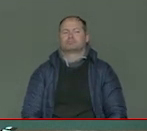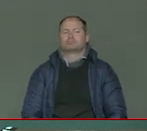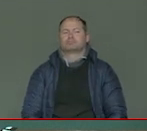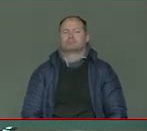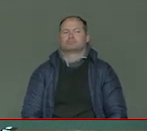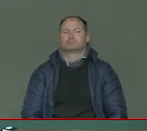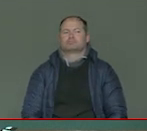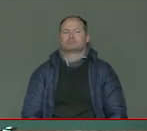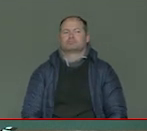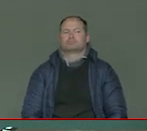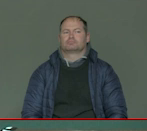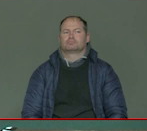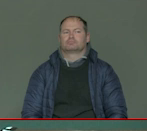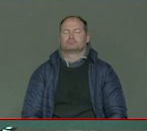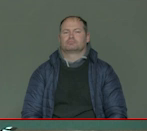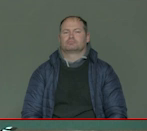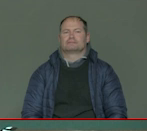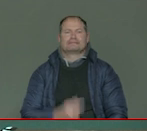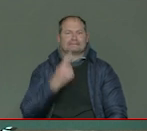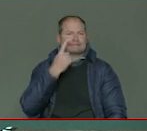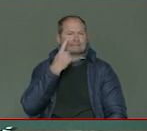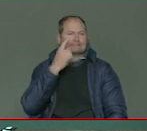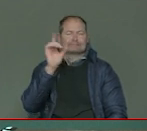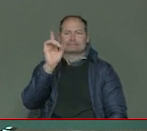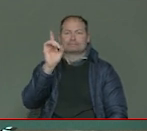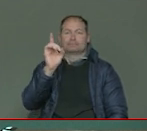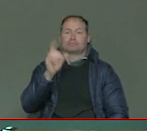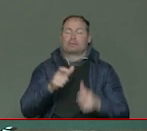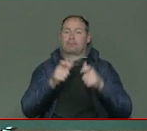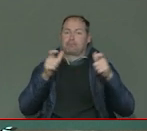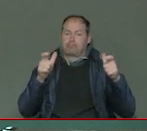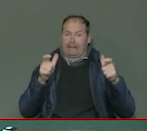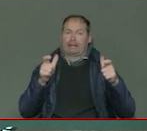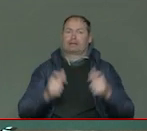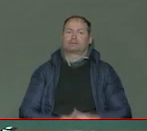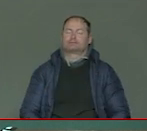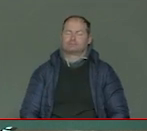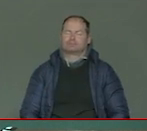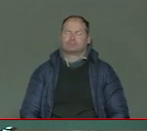So 78. So it seems like the debit side is the bigger figure.